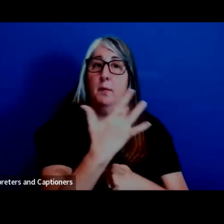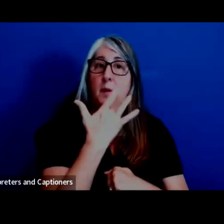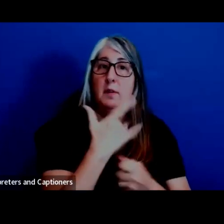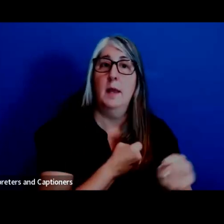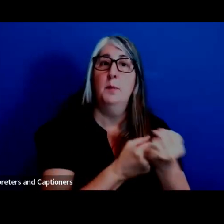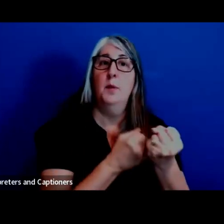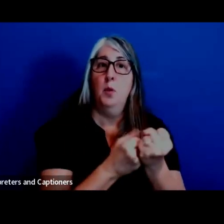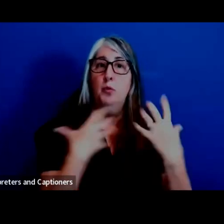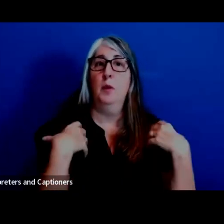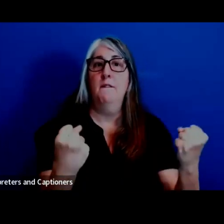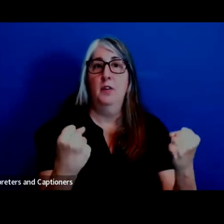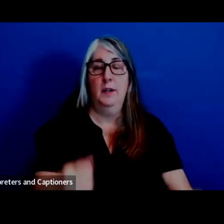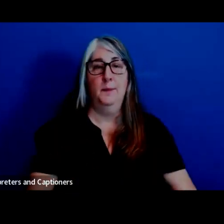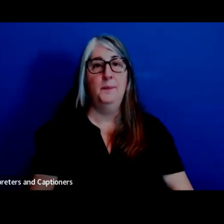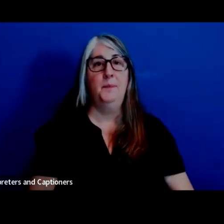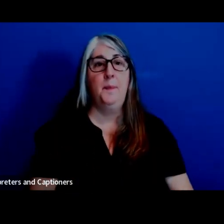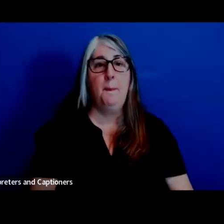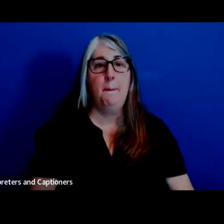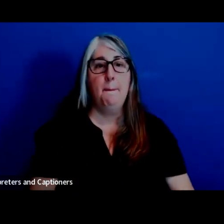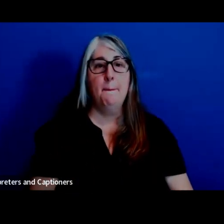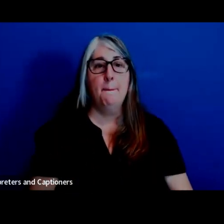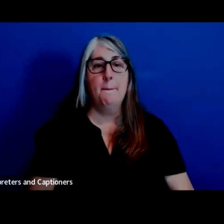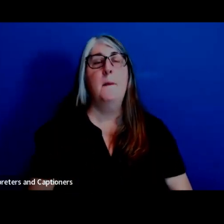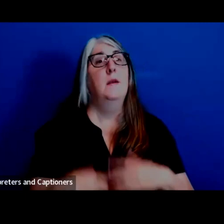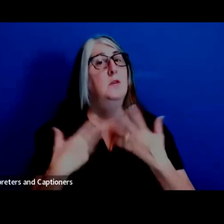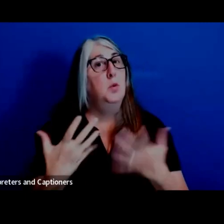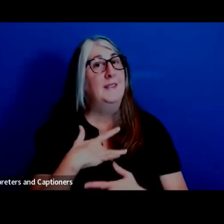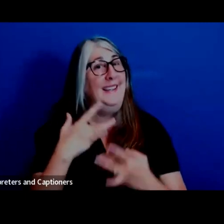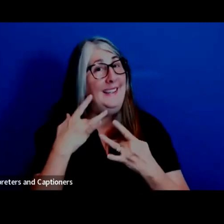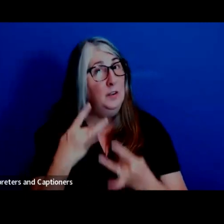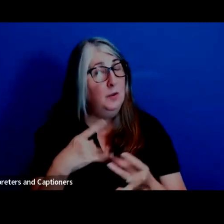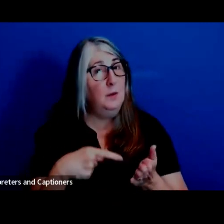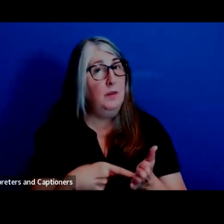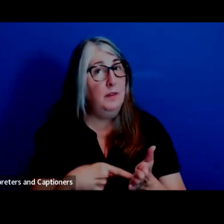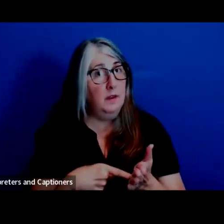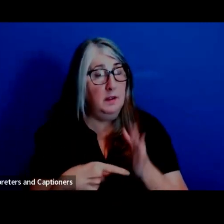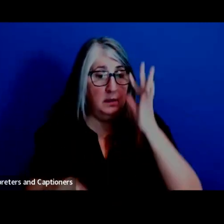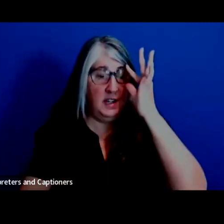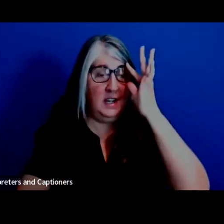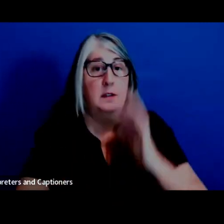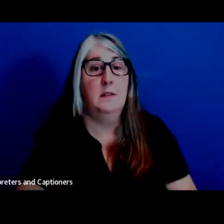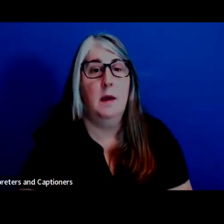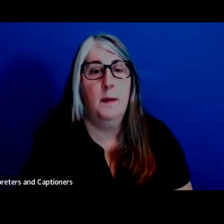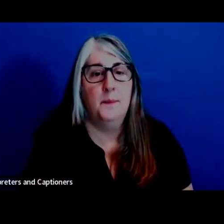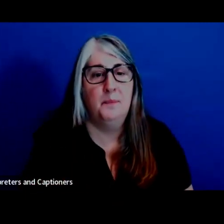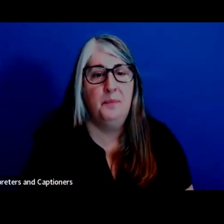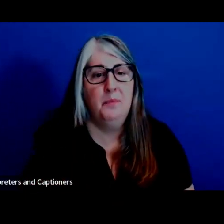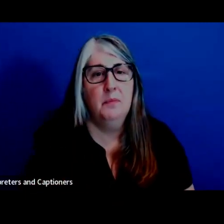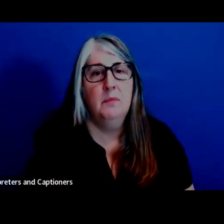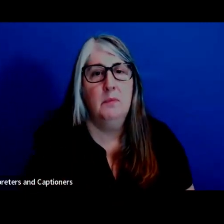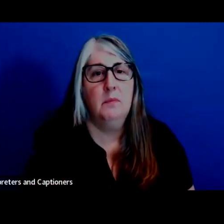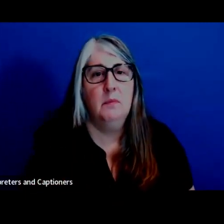recovery. Now, what's interesting here is I'm sure some of you can appreciate